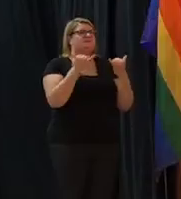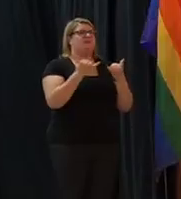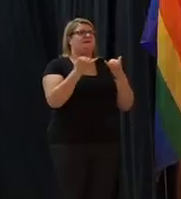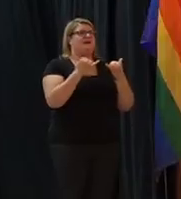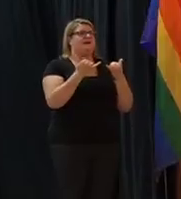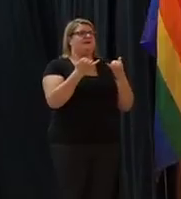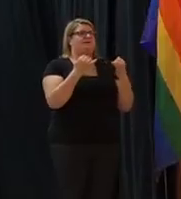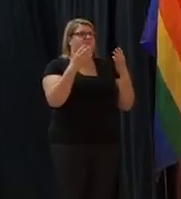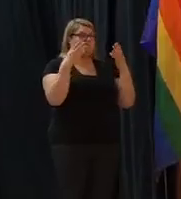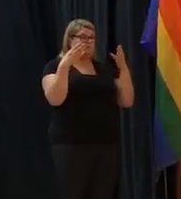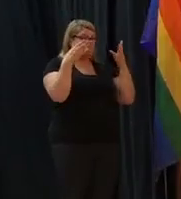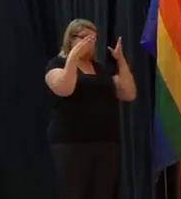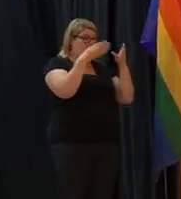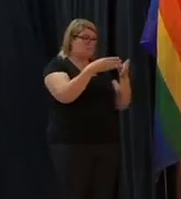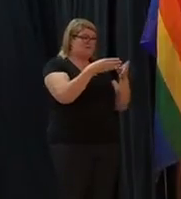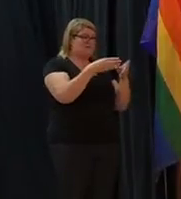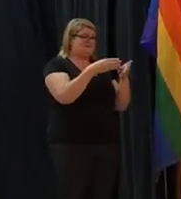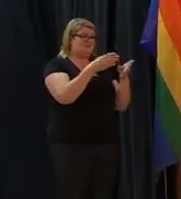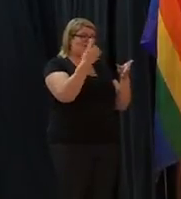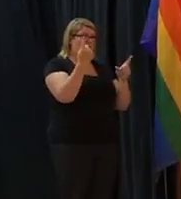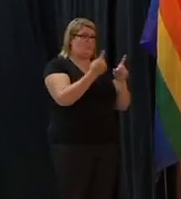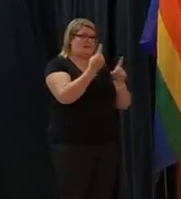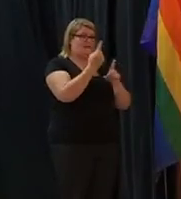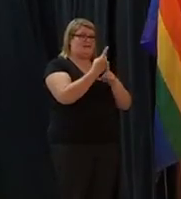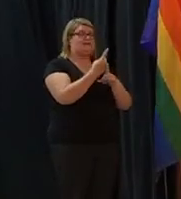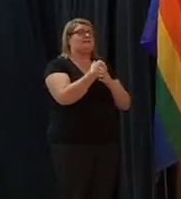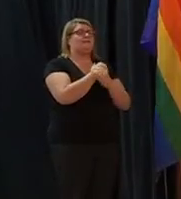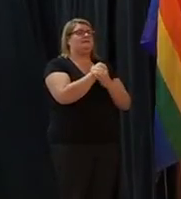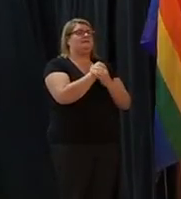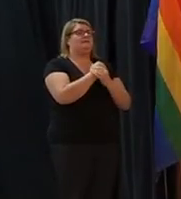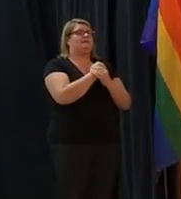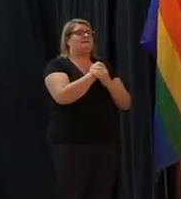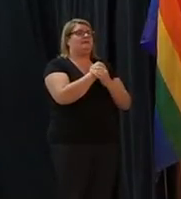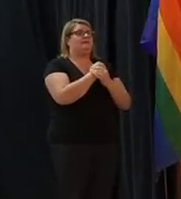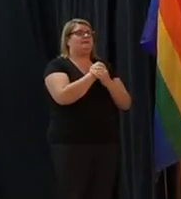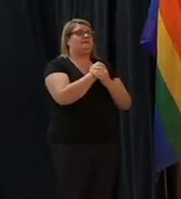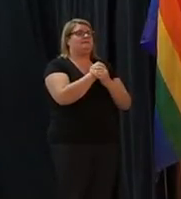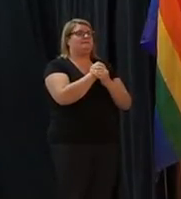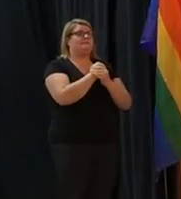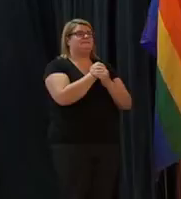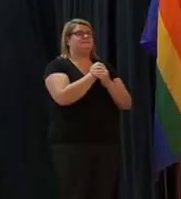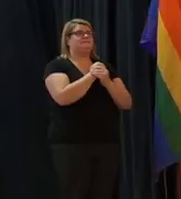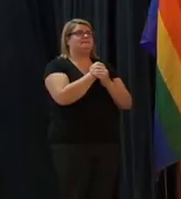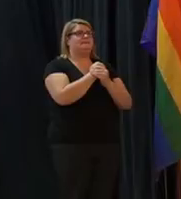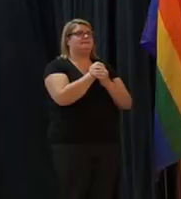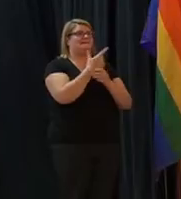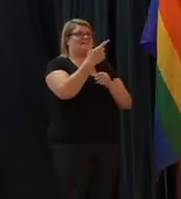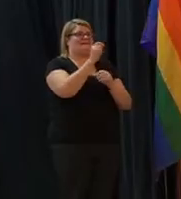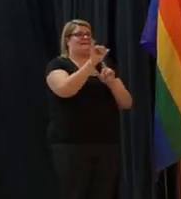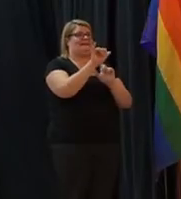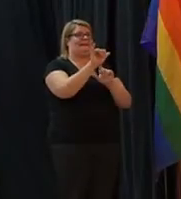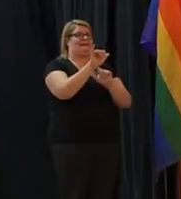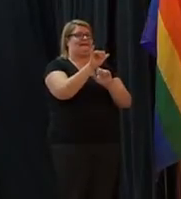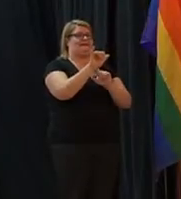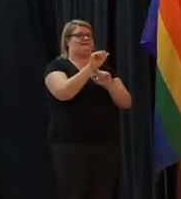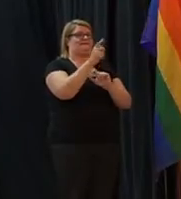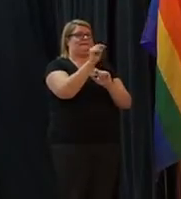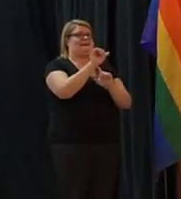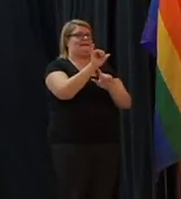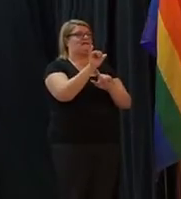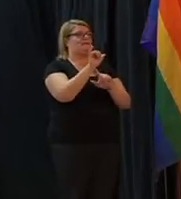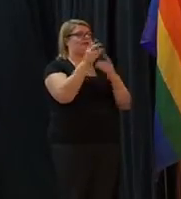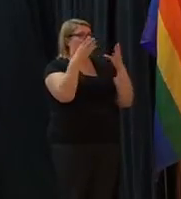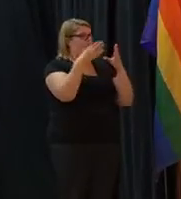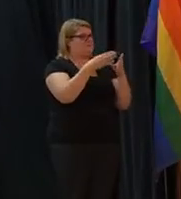the focus just emerging, which is the issue which is emerging right now is only gay, the gay issues, and